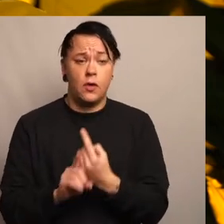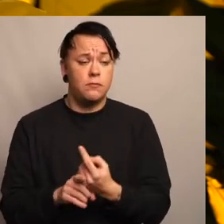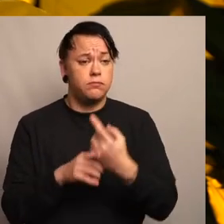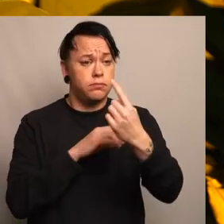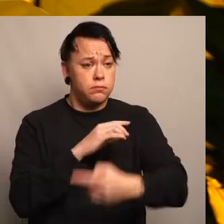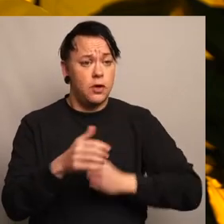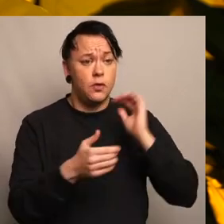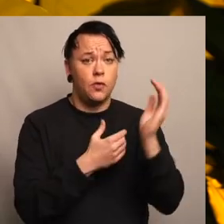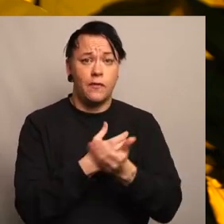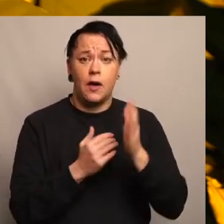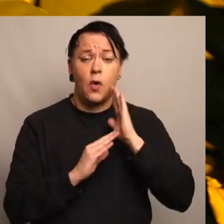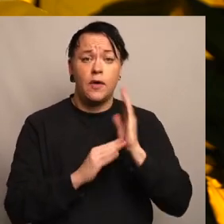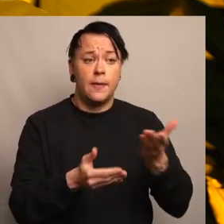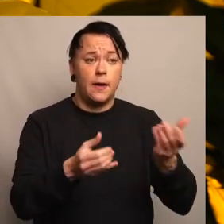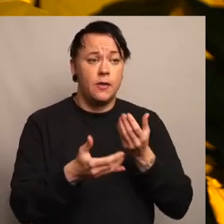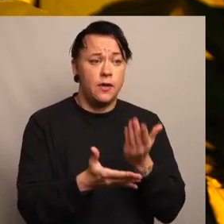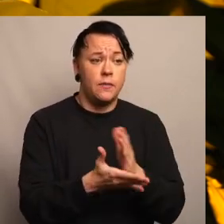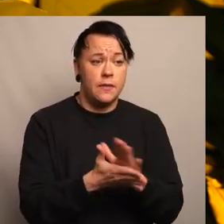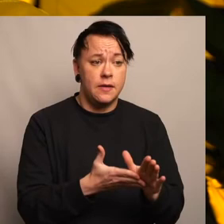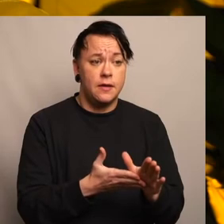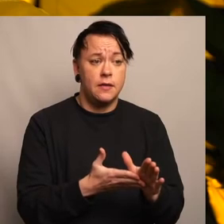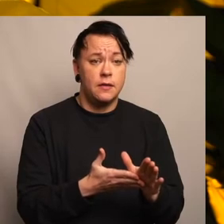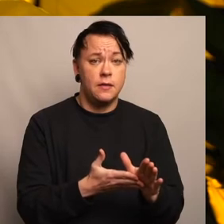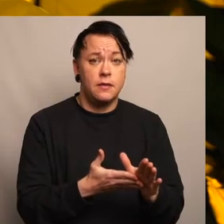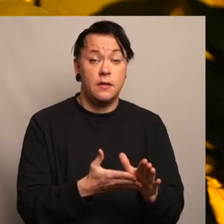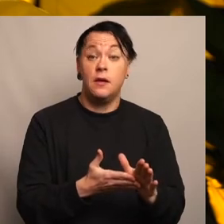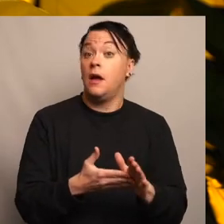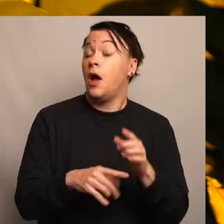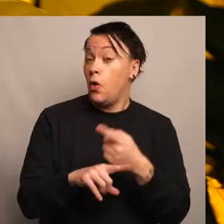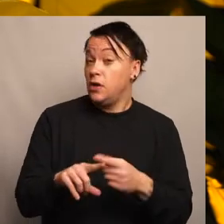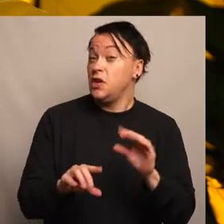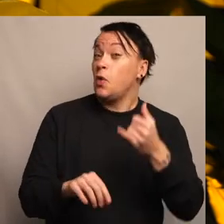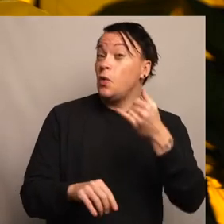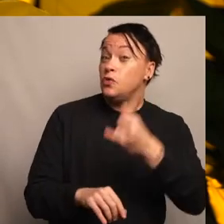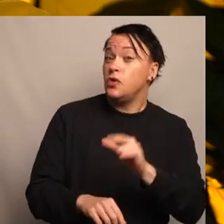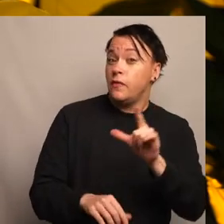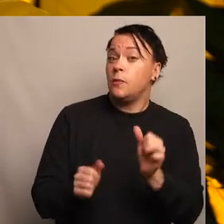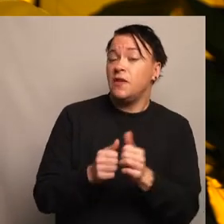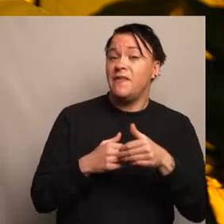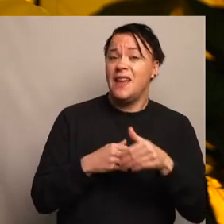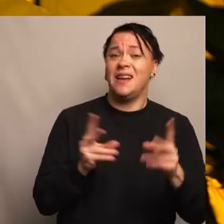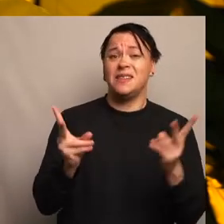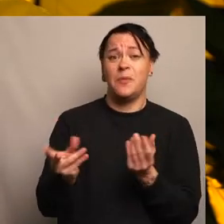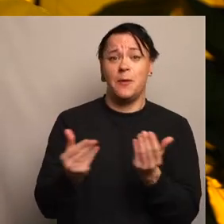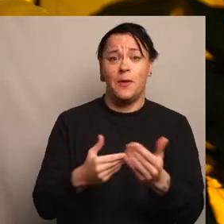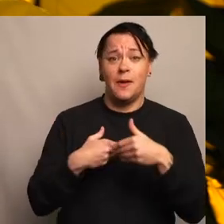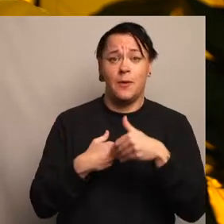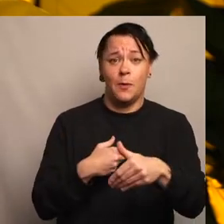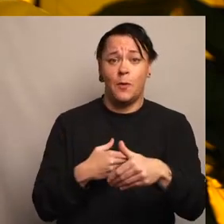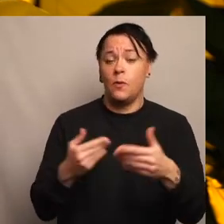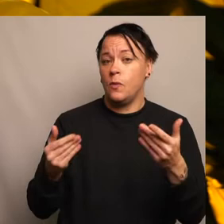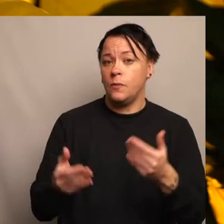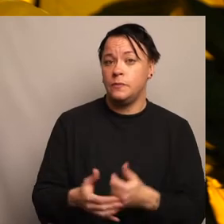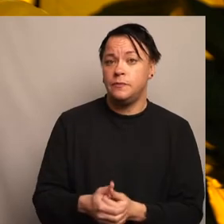like, I personally have no idea what happened in between, but the probably like, that's how we started. I mean, the way